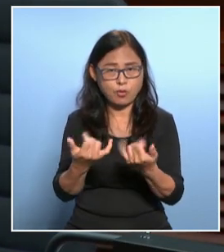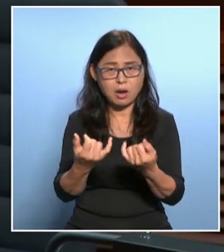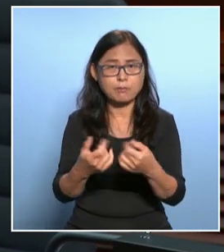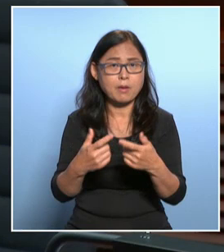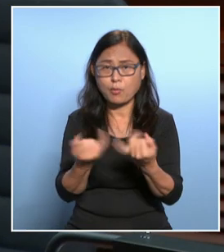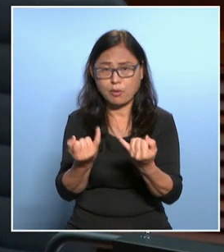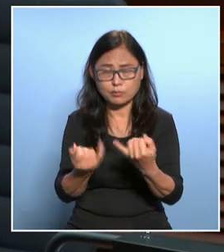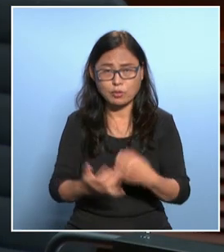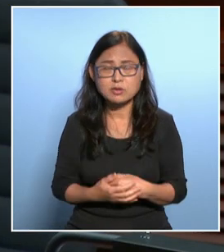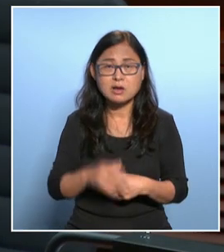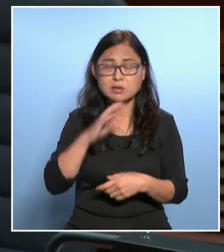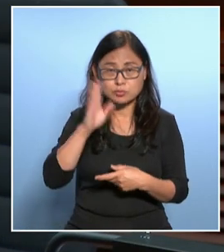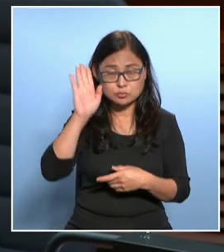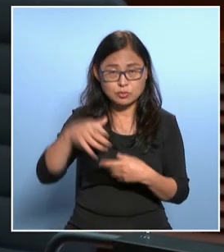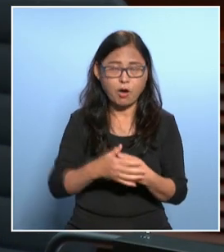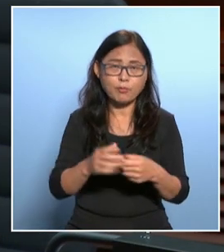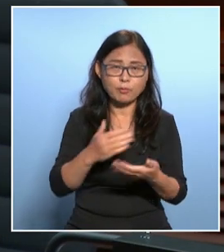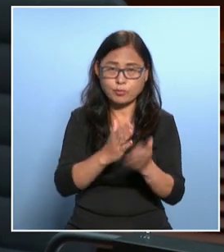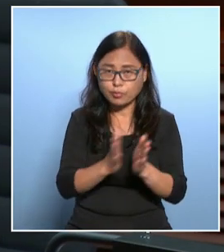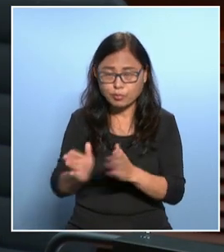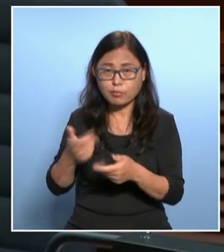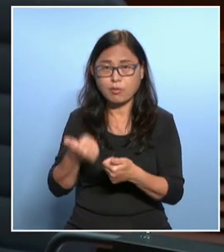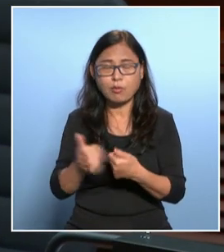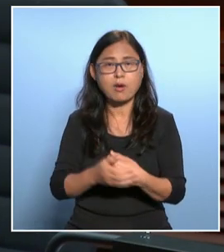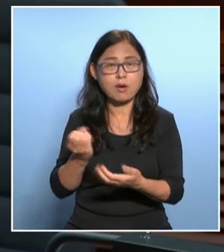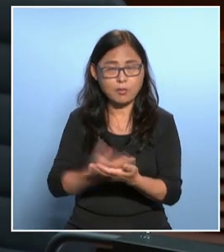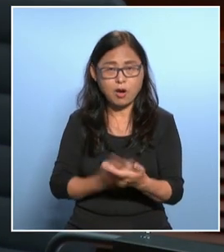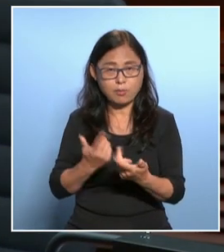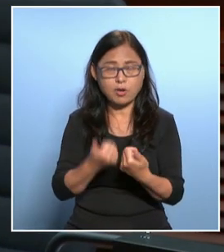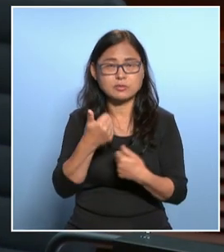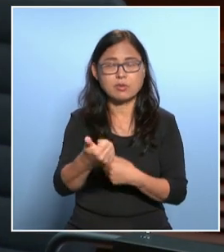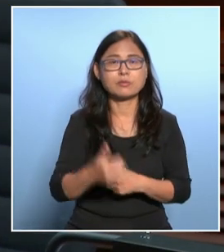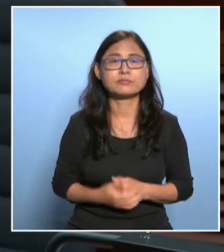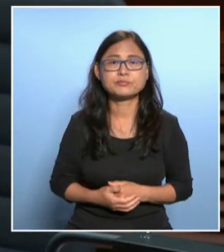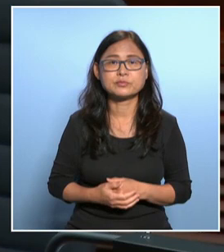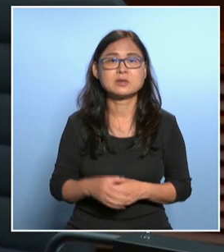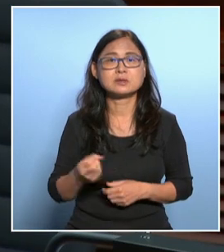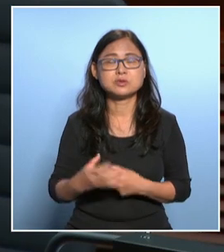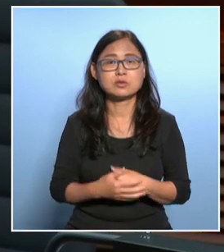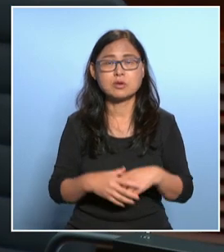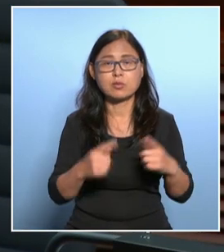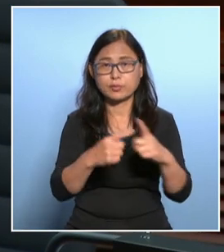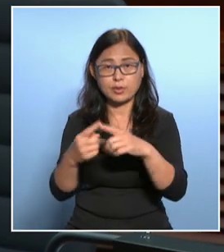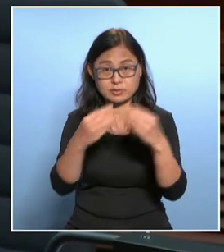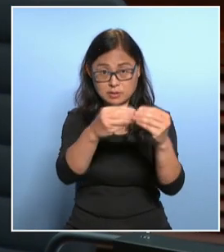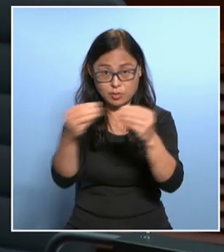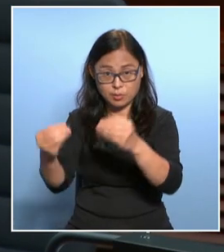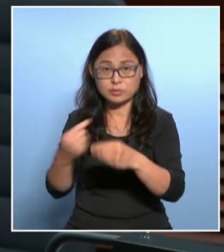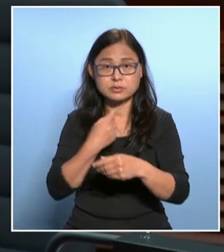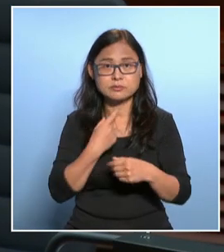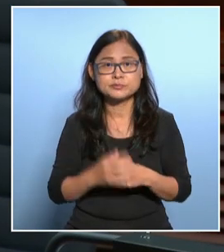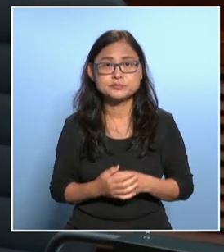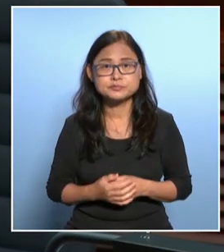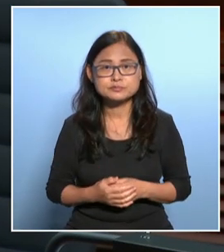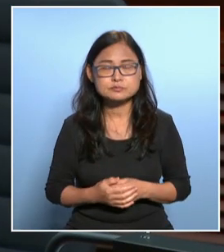there is no legislation at the moment. If you codify that, certainly it would be a good step. And you're